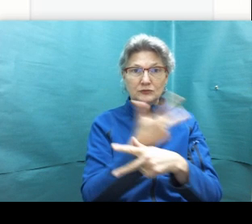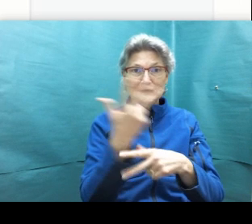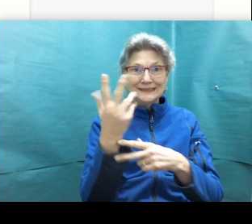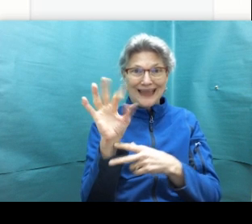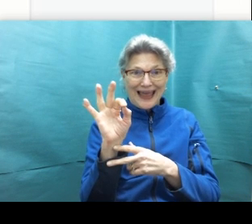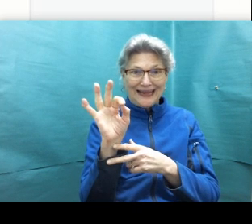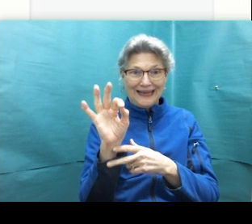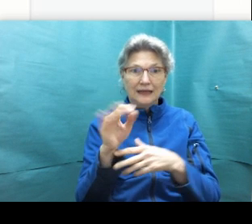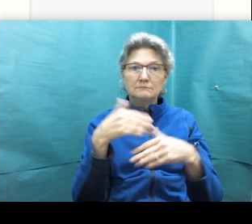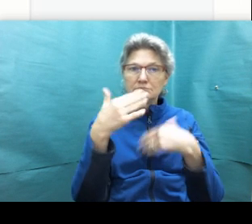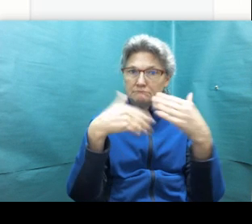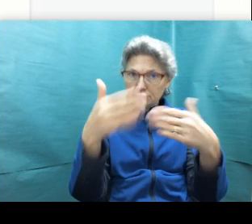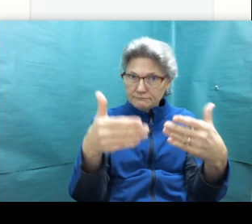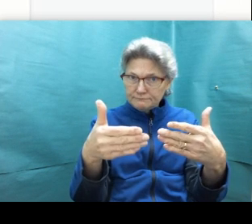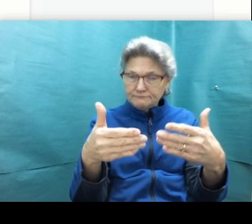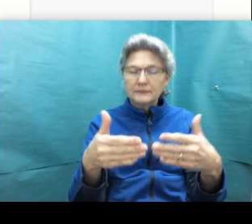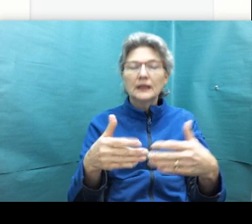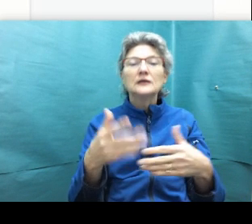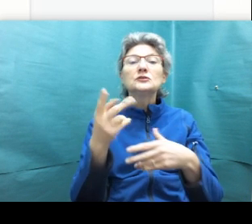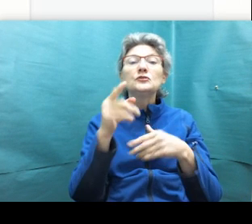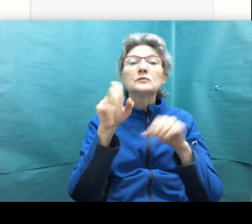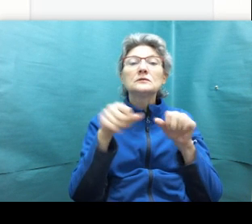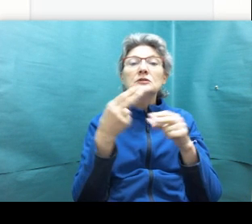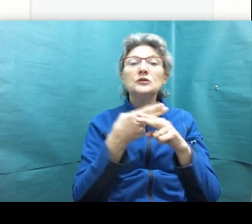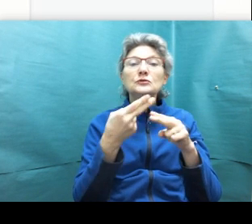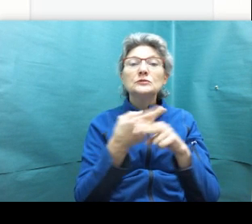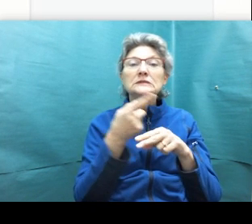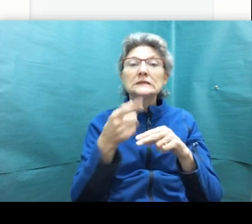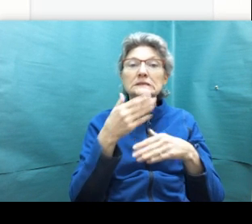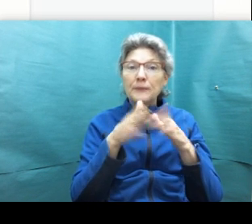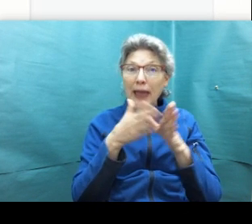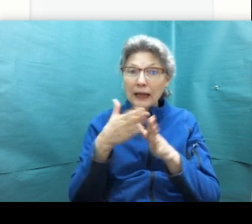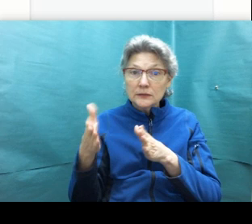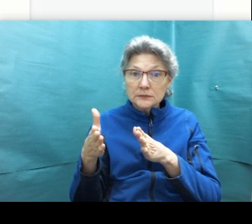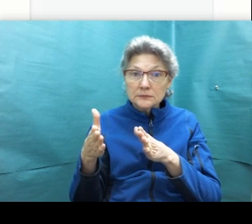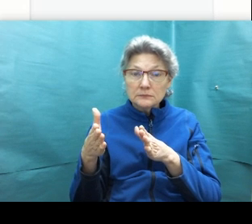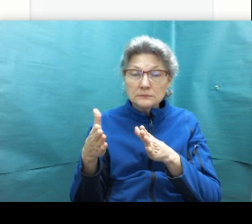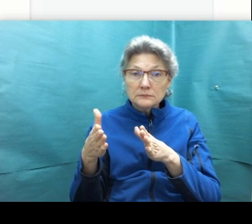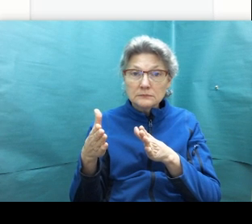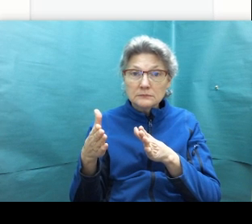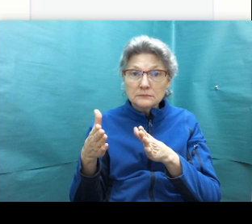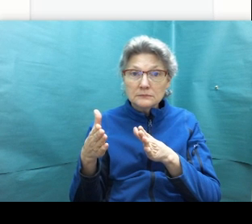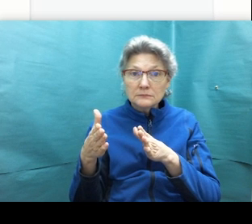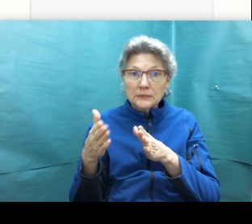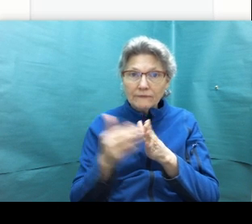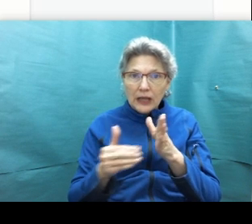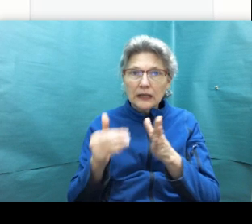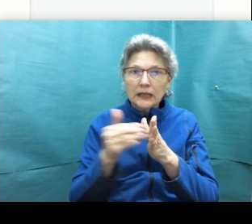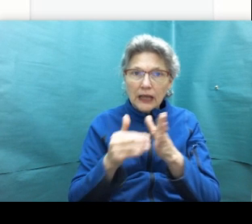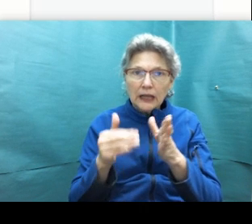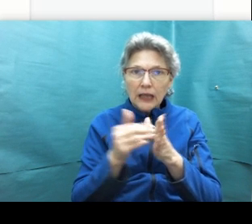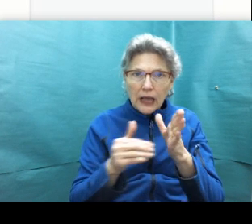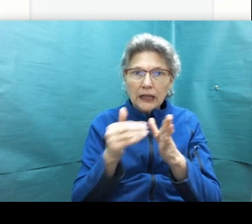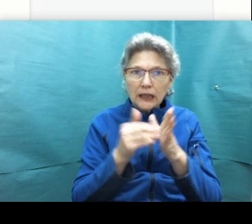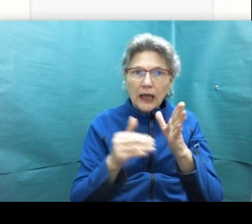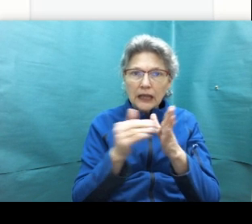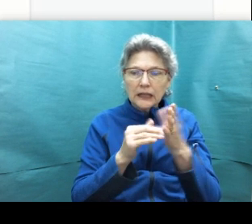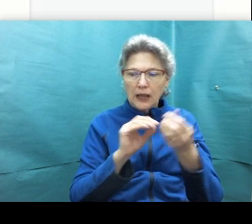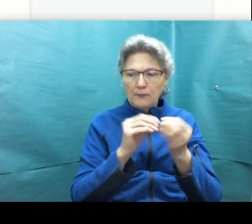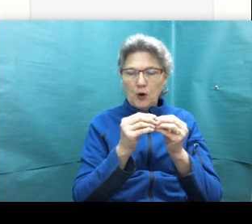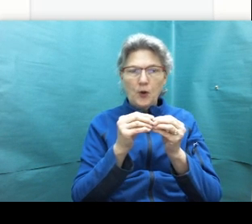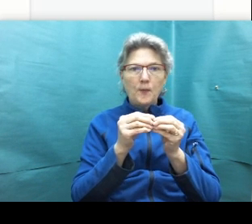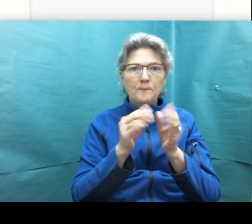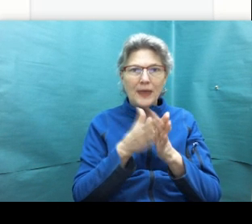9, and so on. So you can use this pattern, this number pattern, to